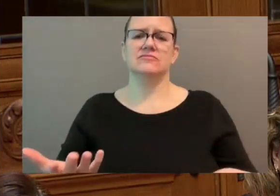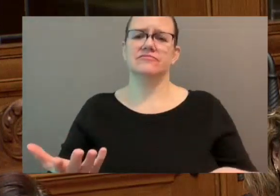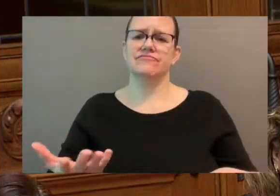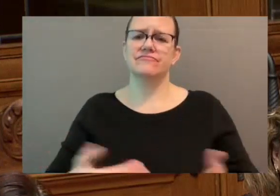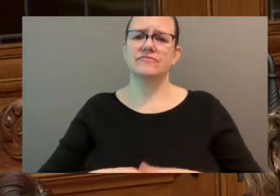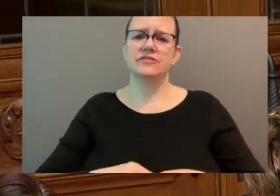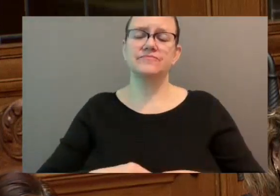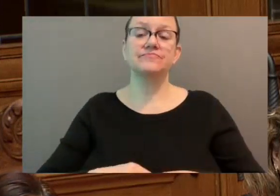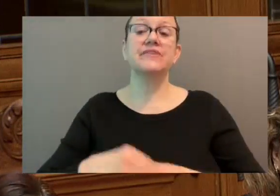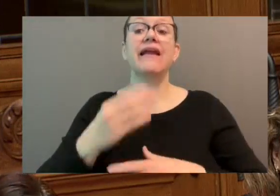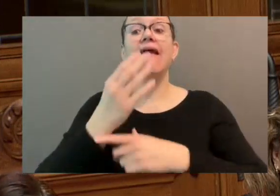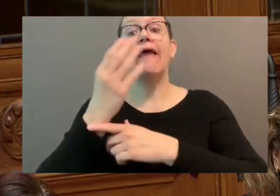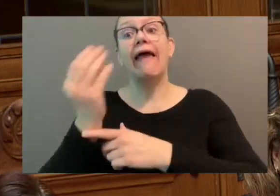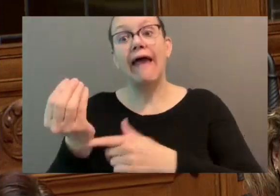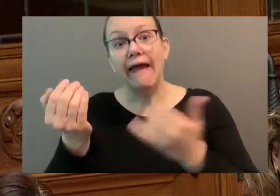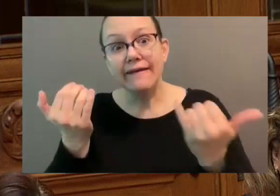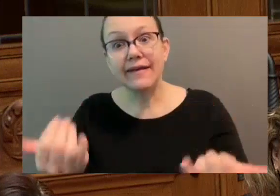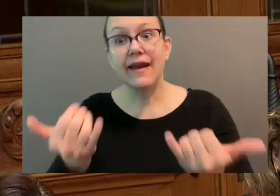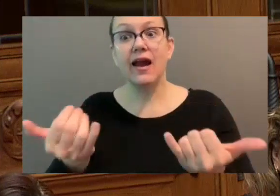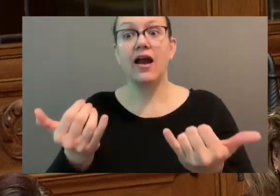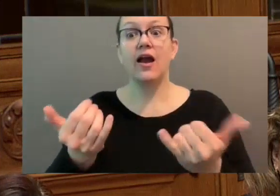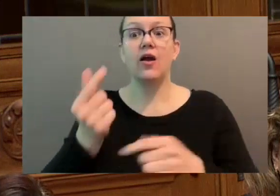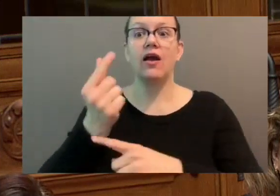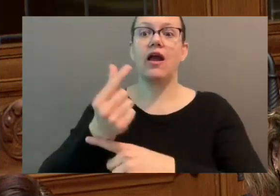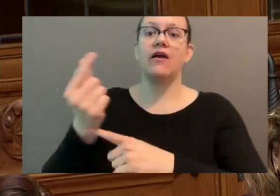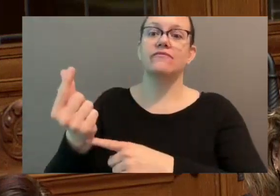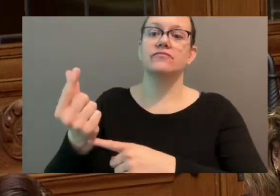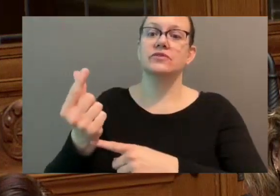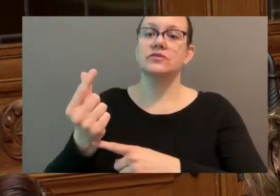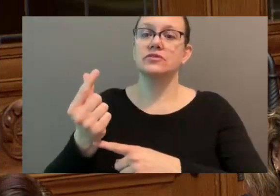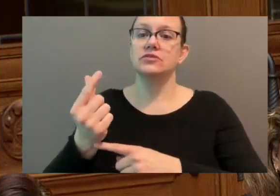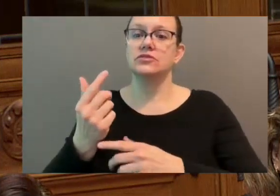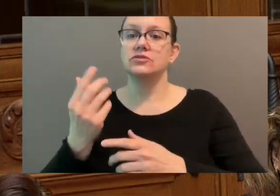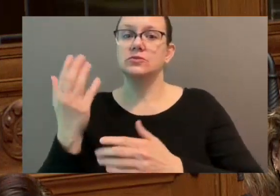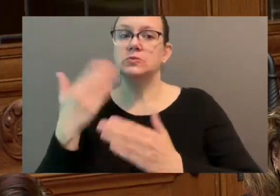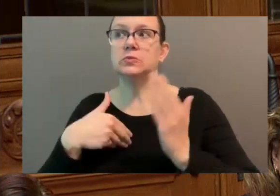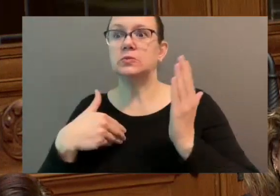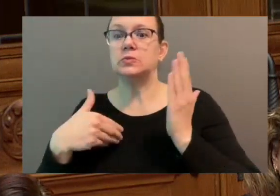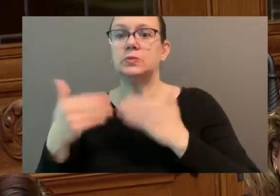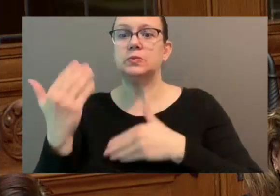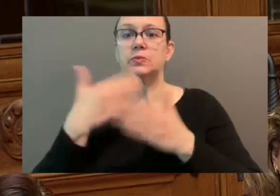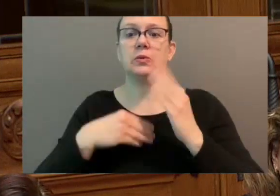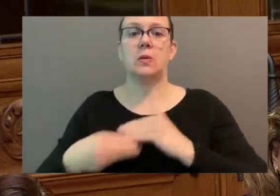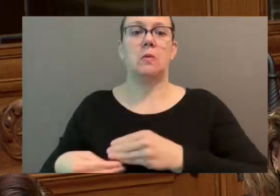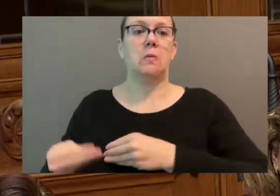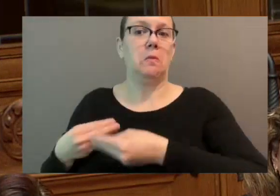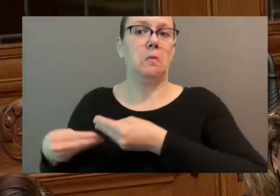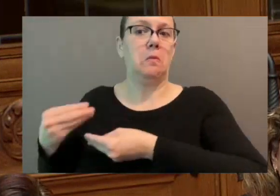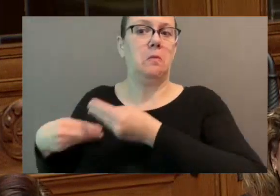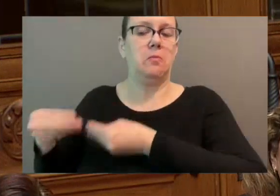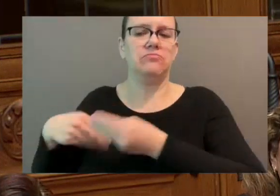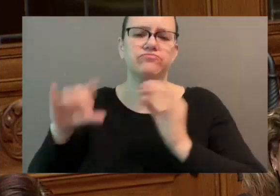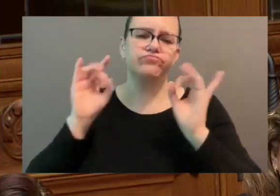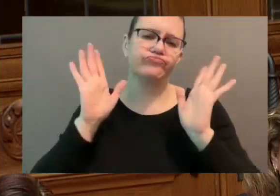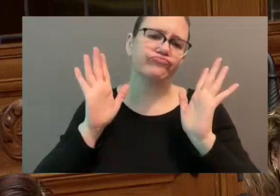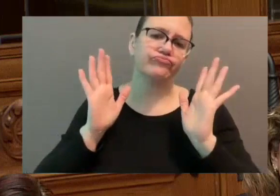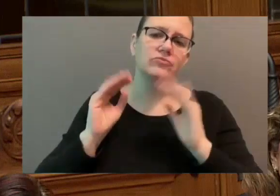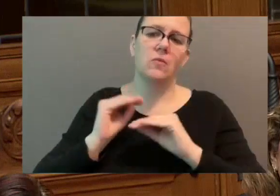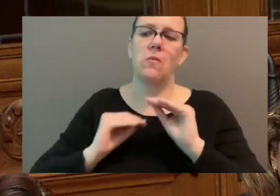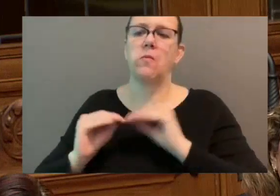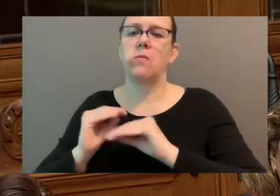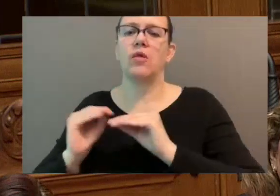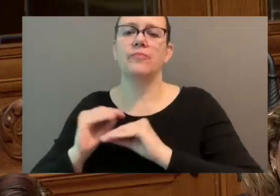crisis. This NDP government and the NDP Premier are embroiled in a corrupt scandal alongside